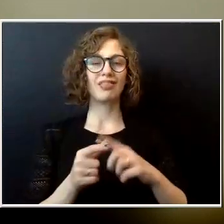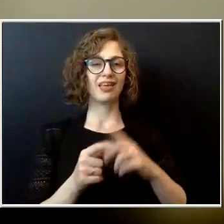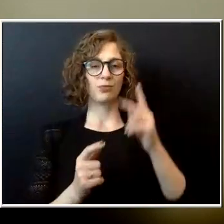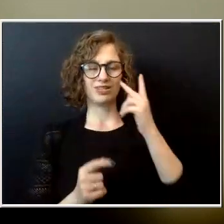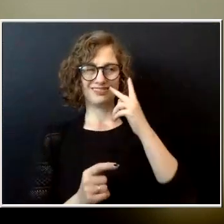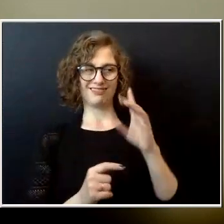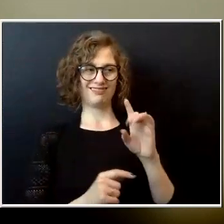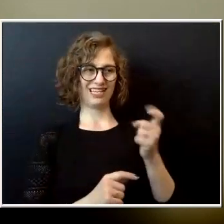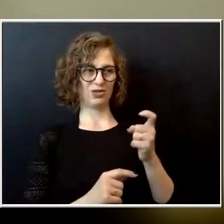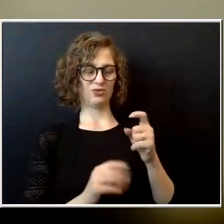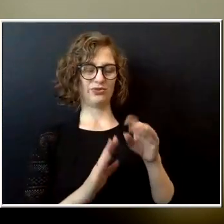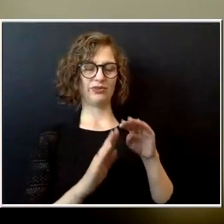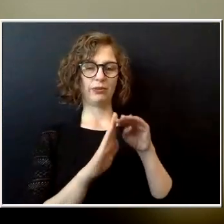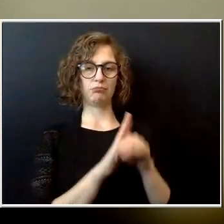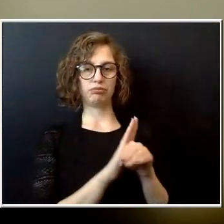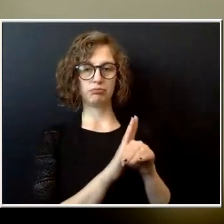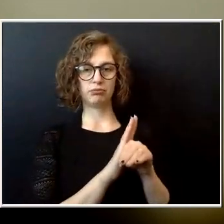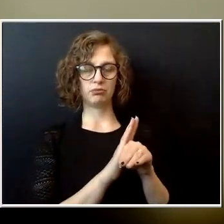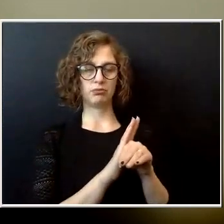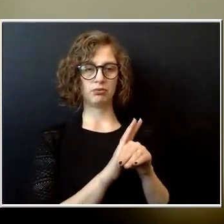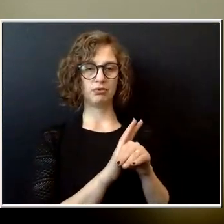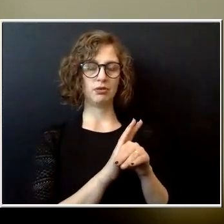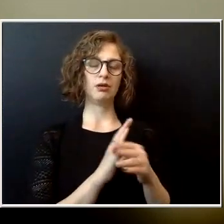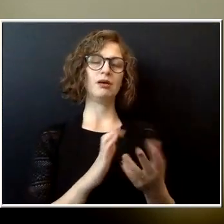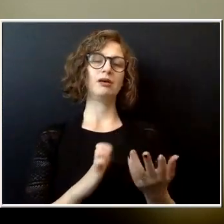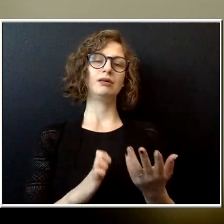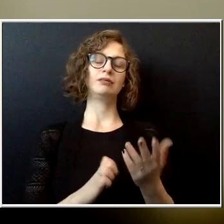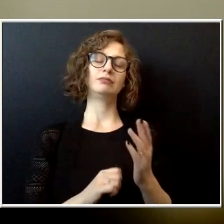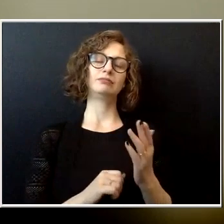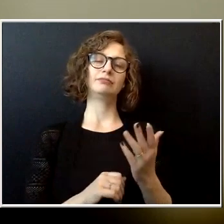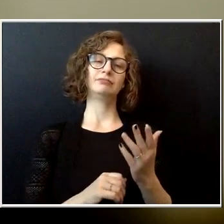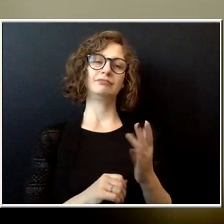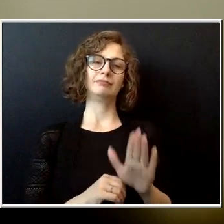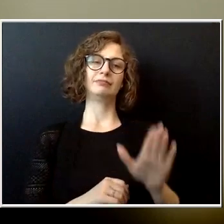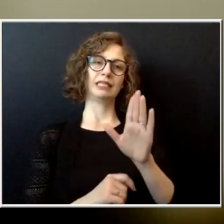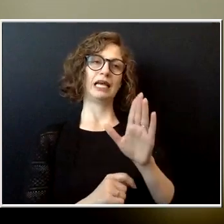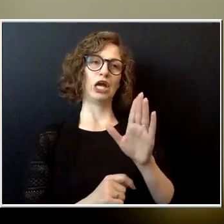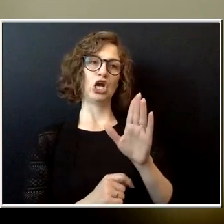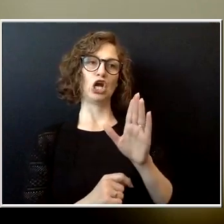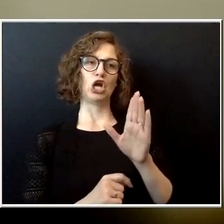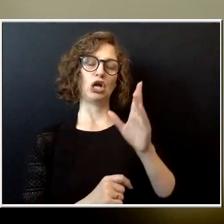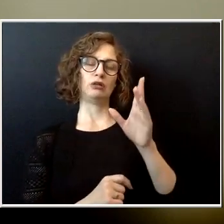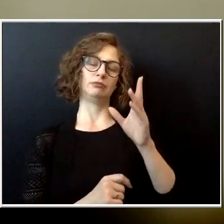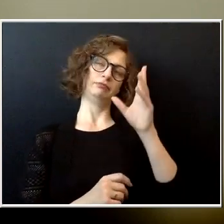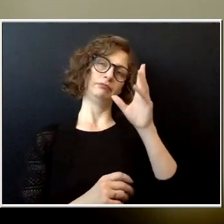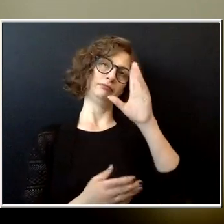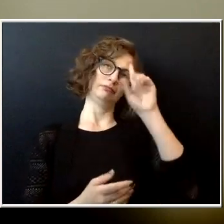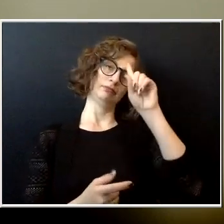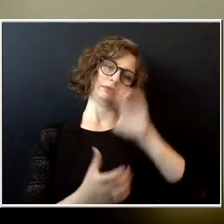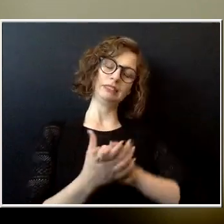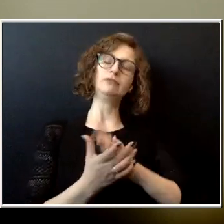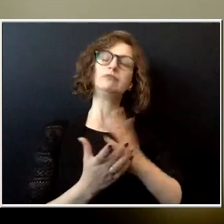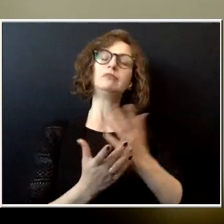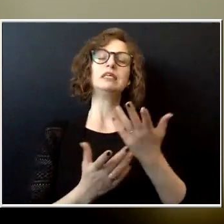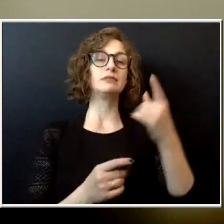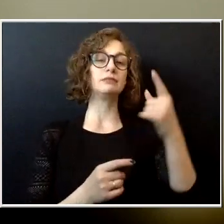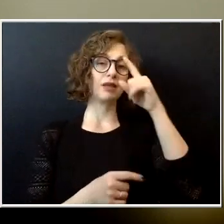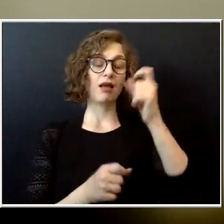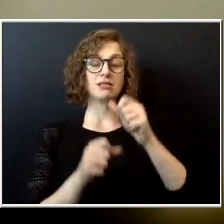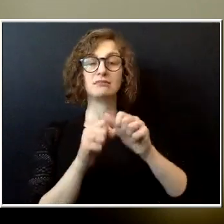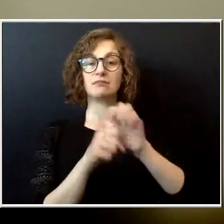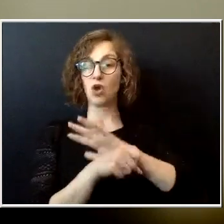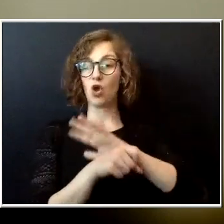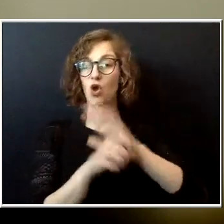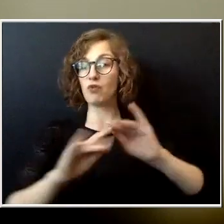And what it's believed is because of the COVID pandemic and just the lack of people going in and getting their testing, and